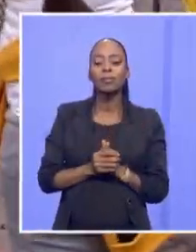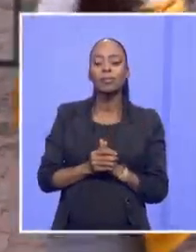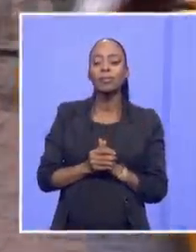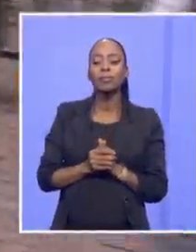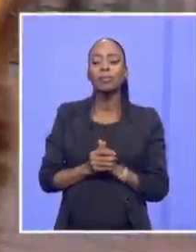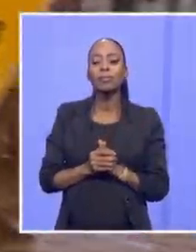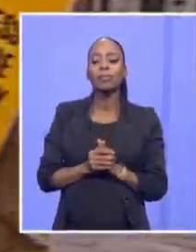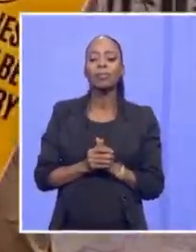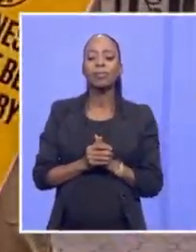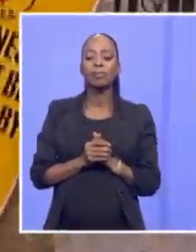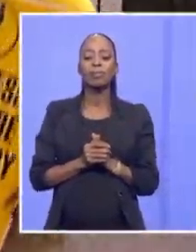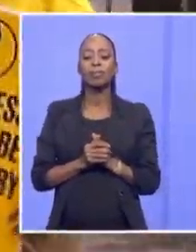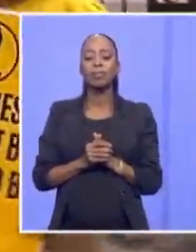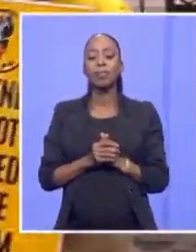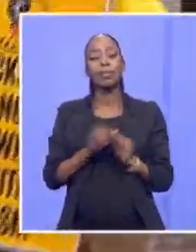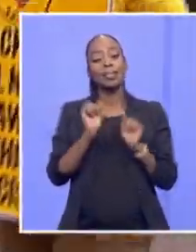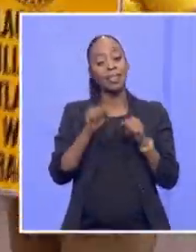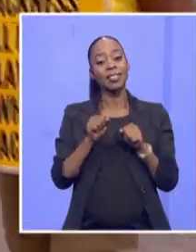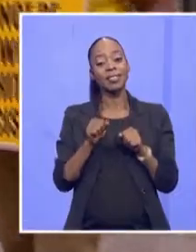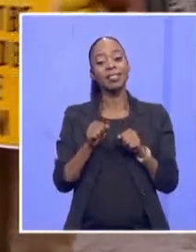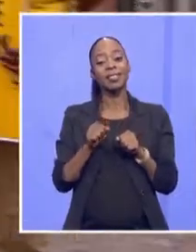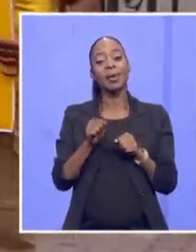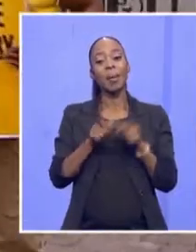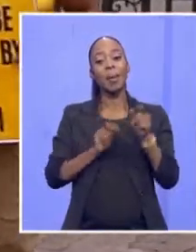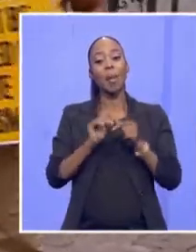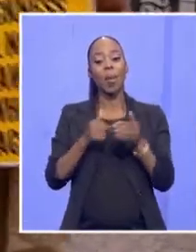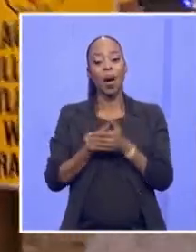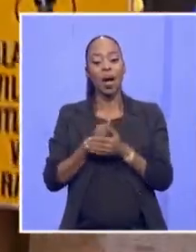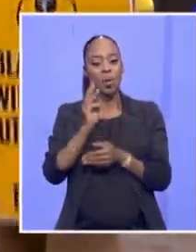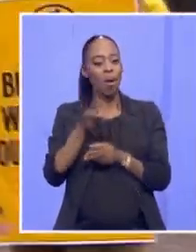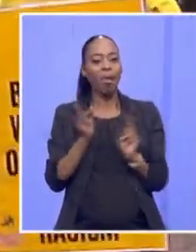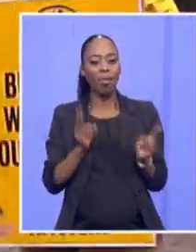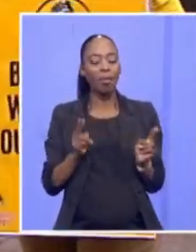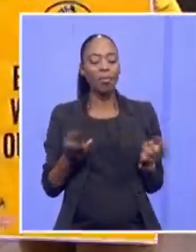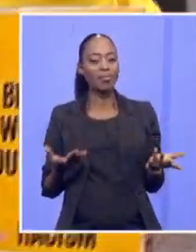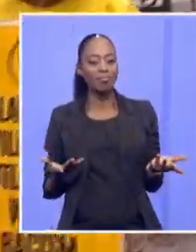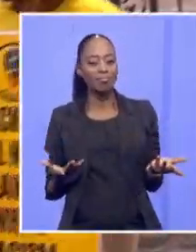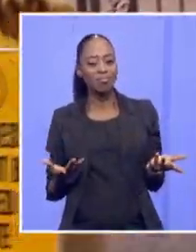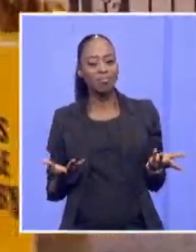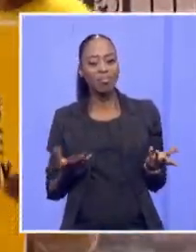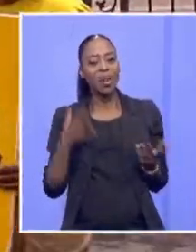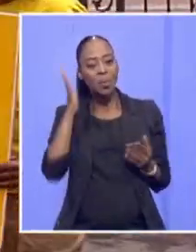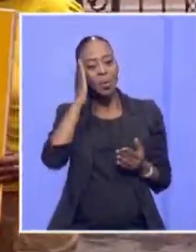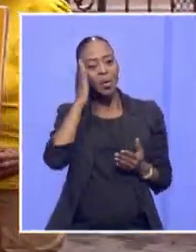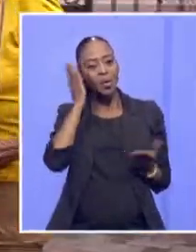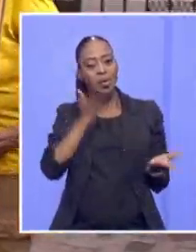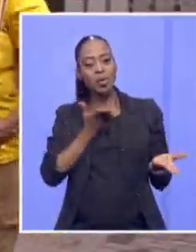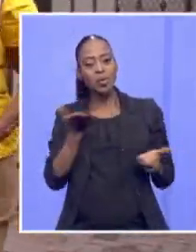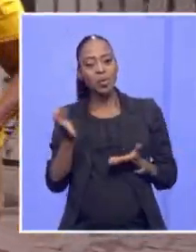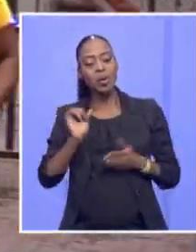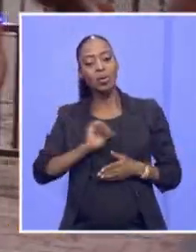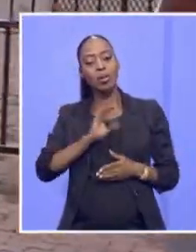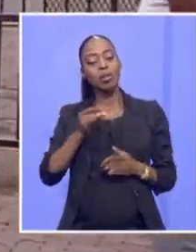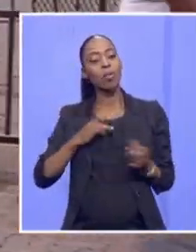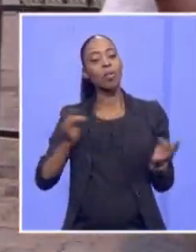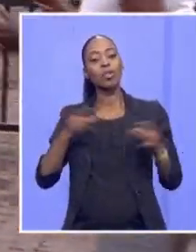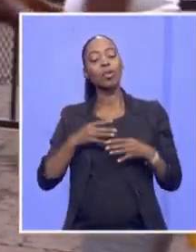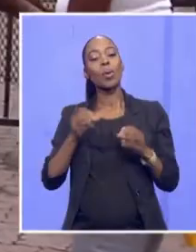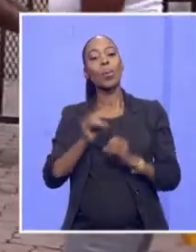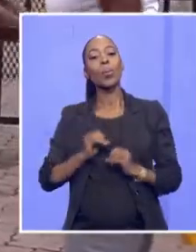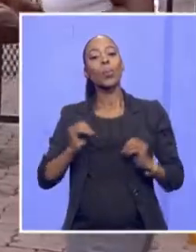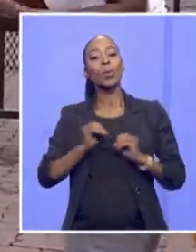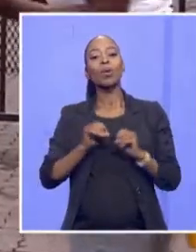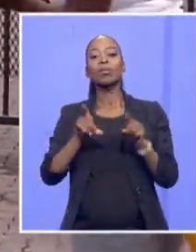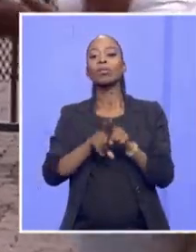It's obvious that sometimes people hide racists. It's a normal state of affairs in South Africa. We are not shocked by the fact that they're also